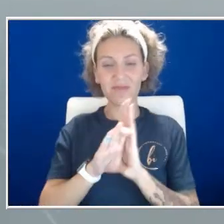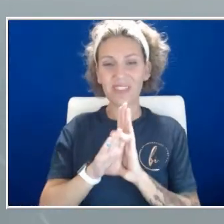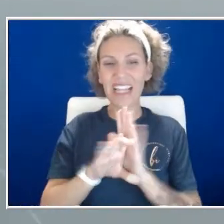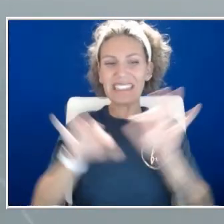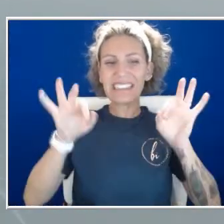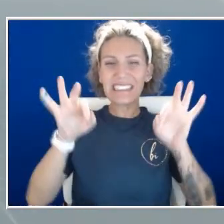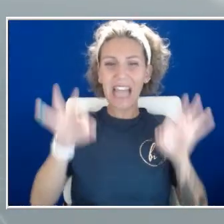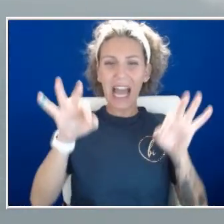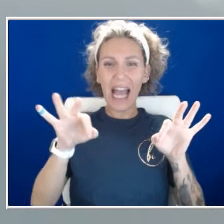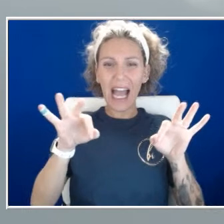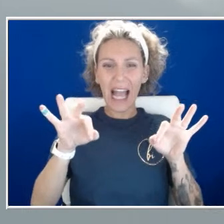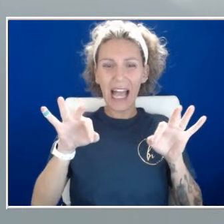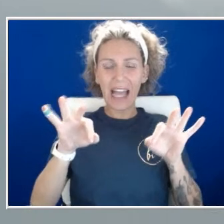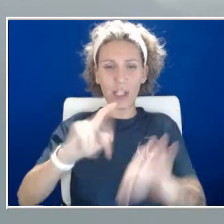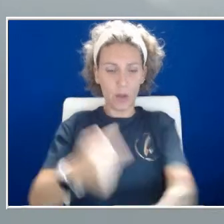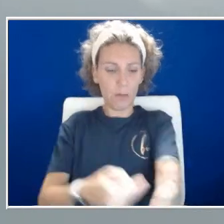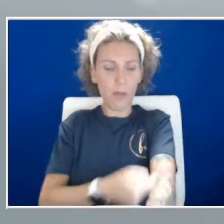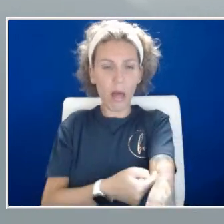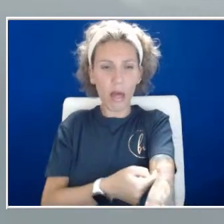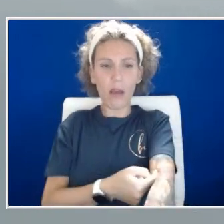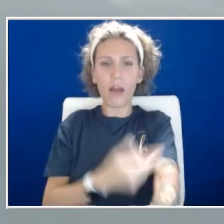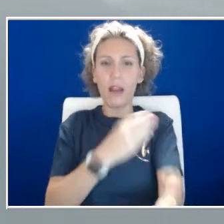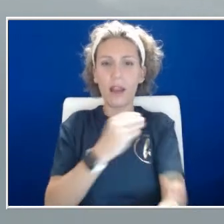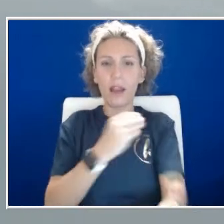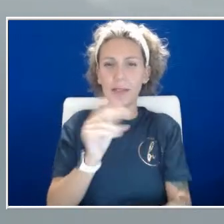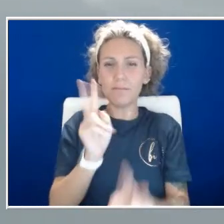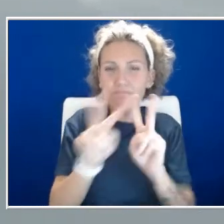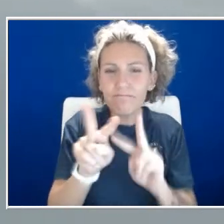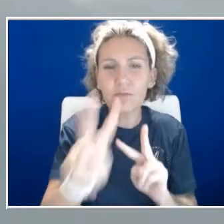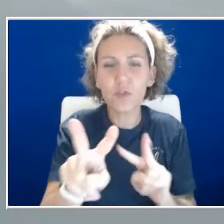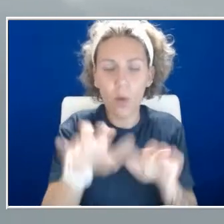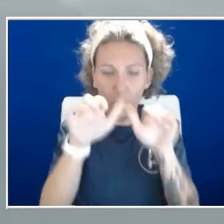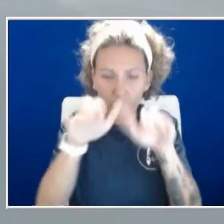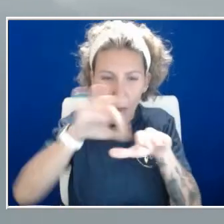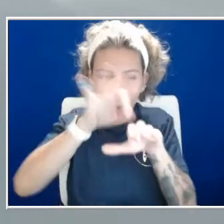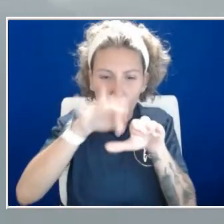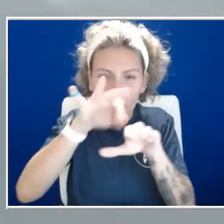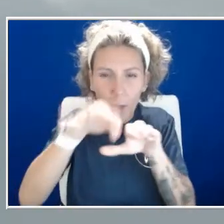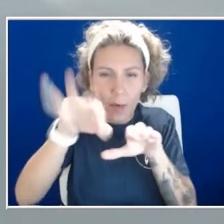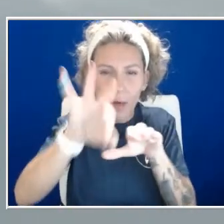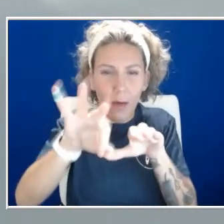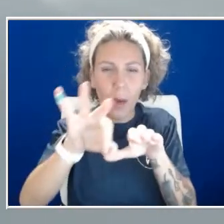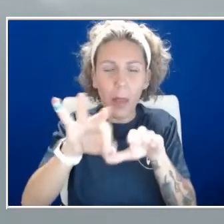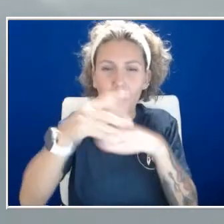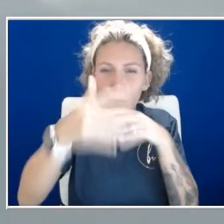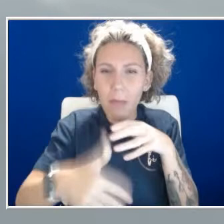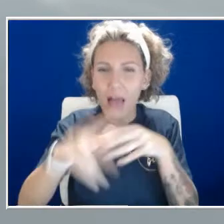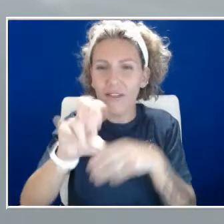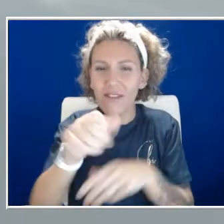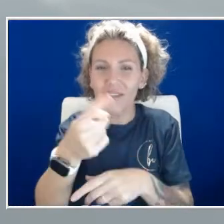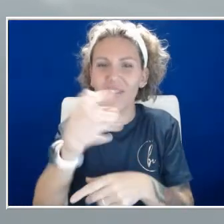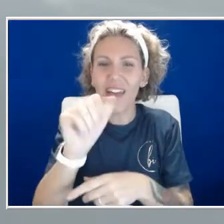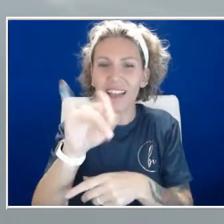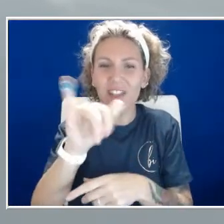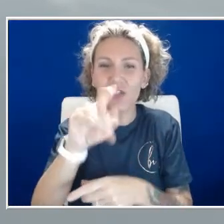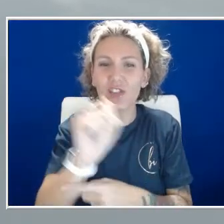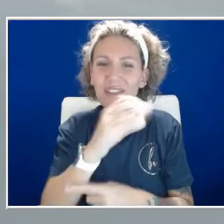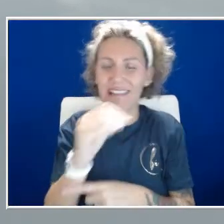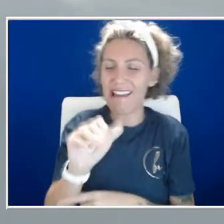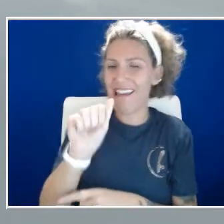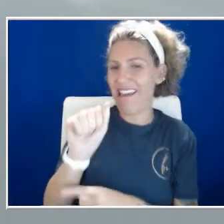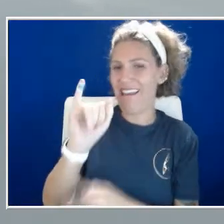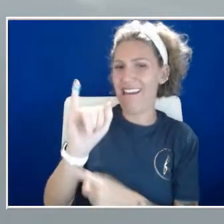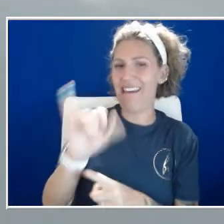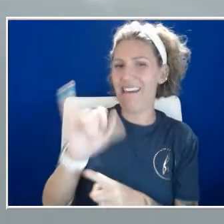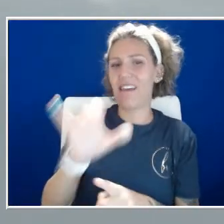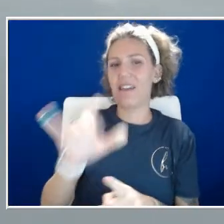CAT scan, and we're looking at your blood vessels. And an AI algorithm will reconstruct the blood vessels and give them this snapshot view. And